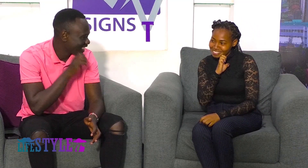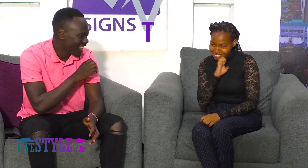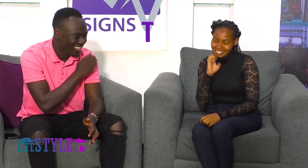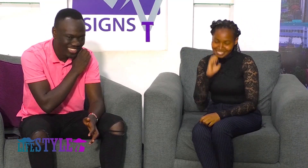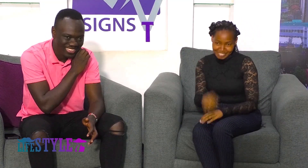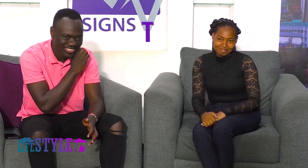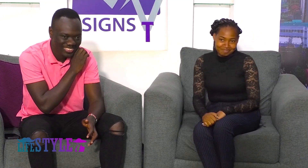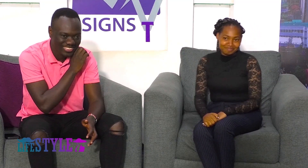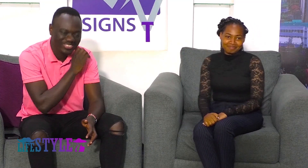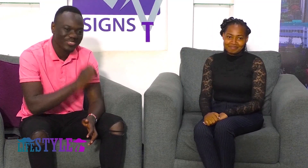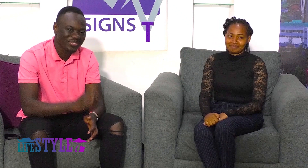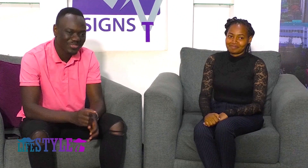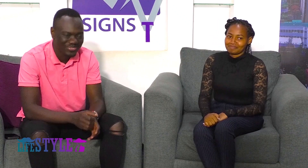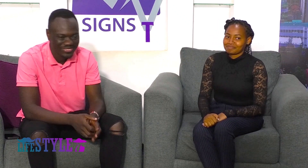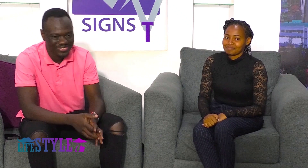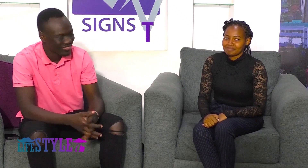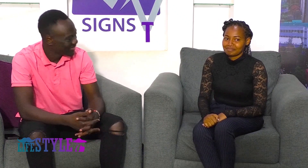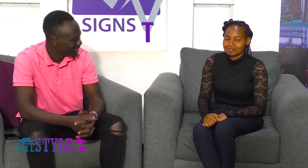Eddie.